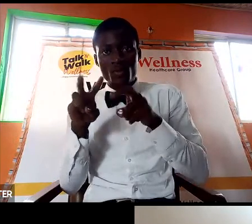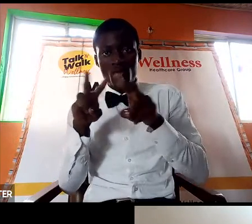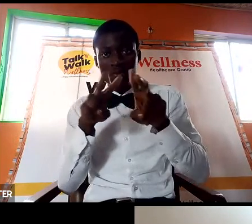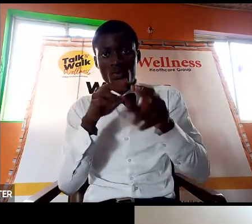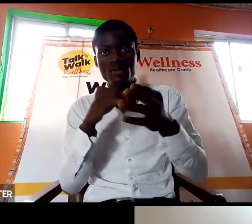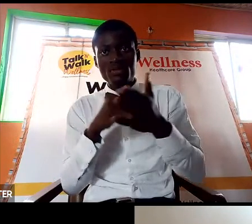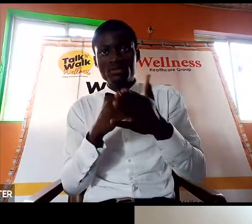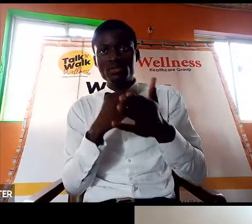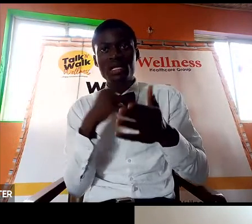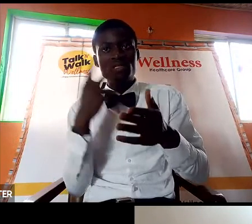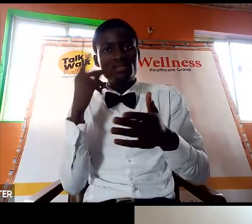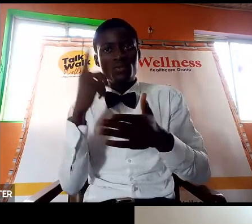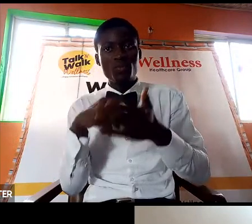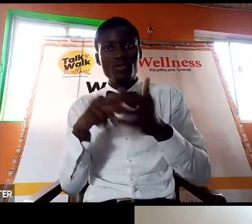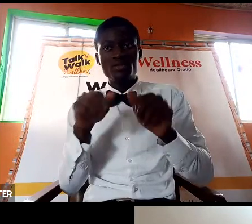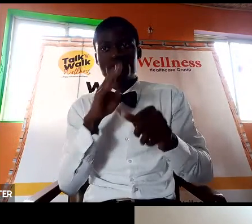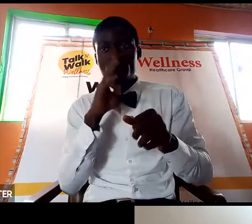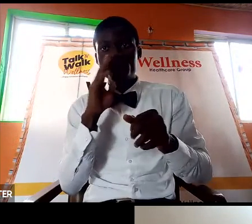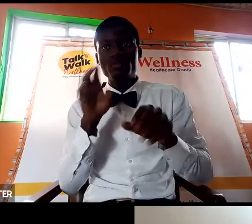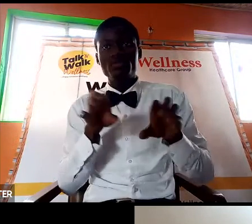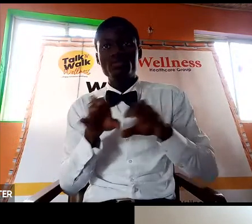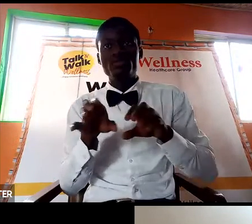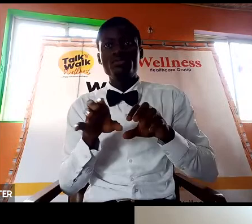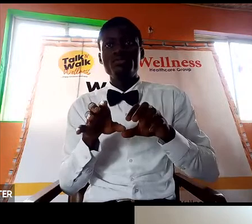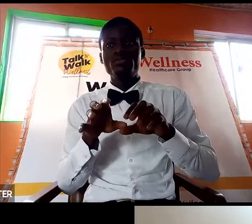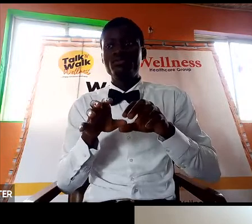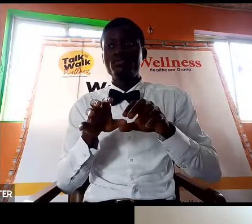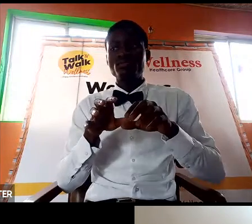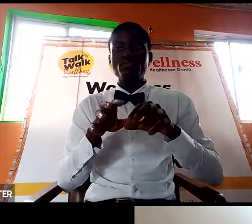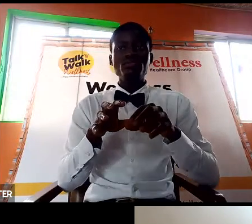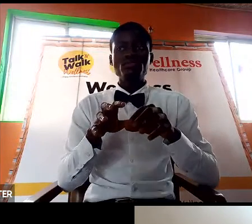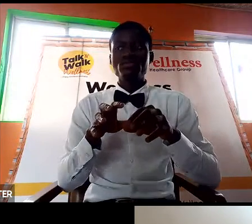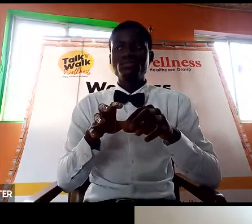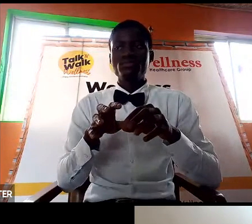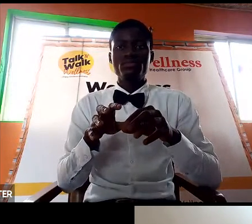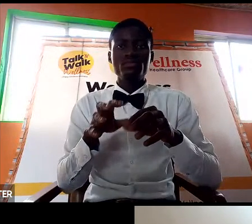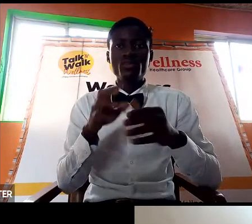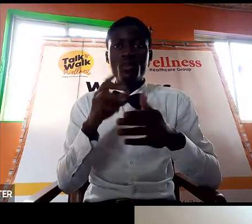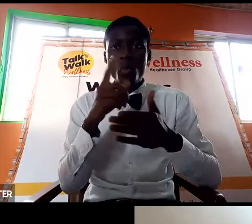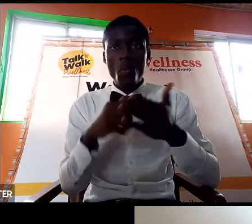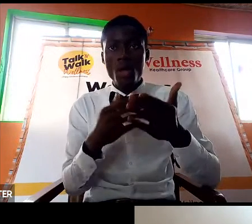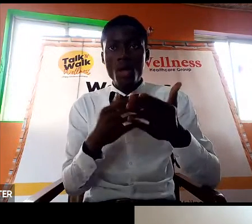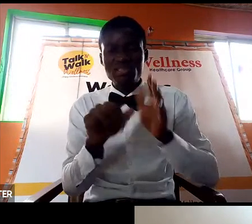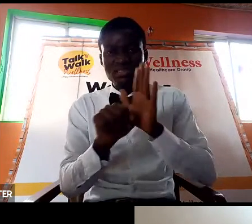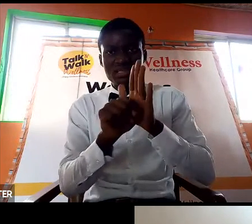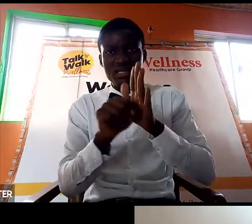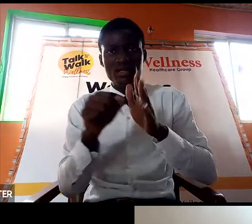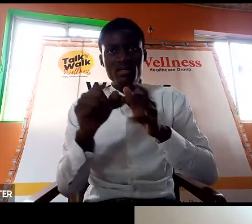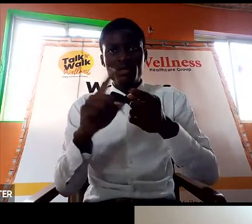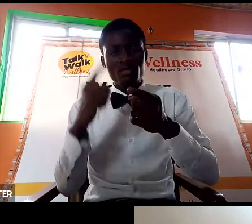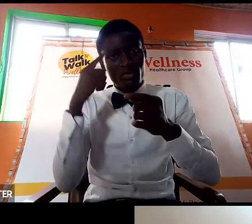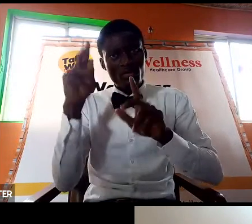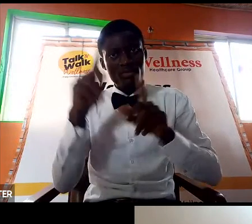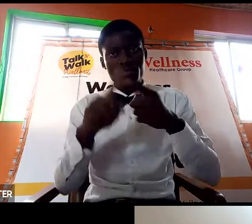she's back. So what are the signs that people should look out for when their partner is becoming disinterested in sex?